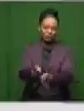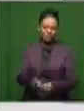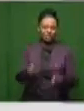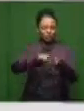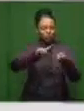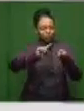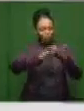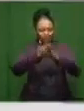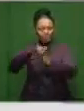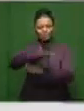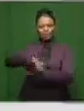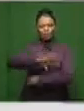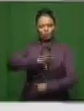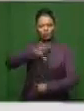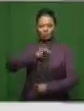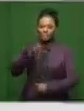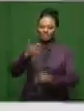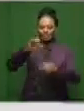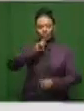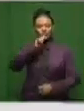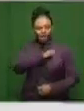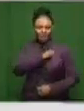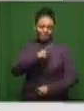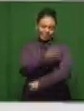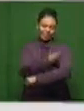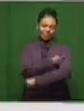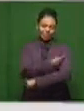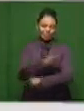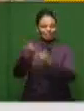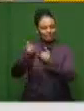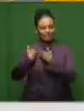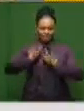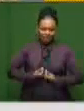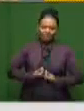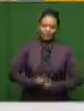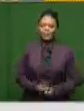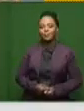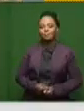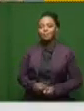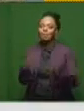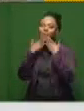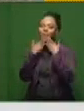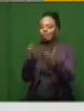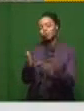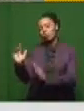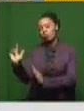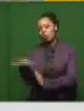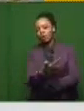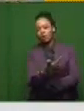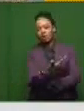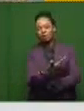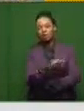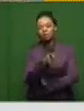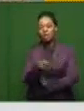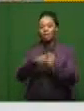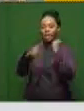confidence in the safety and effectiveness of those vaccines thank you so much to all of our panelists this is this is not going